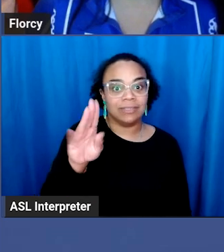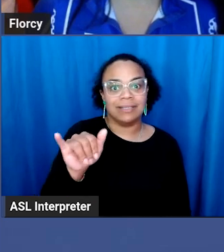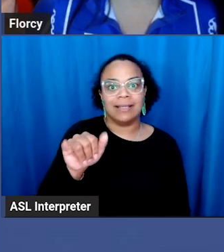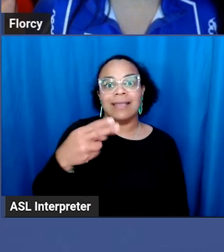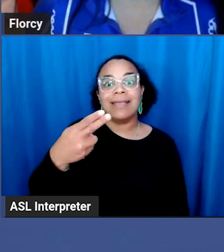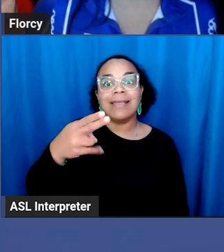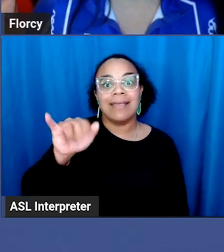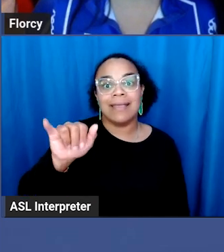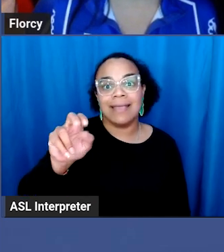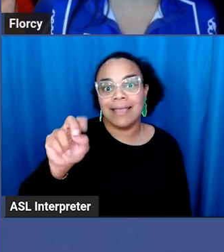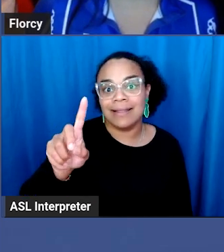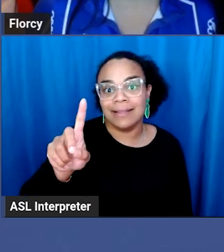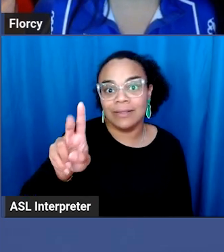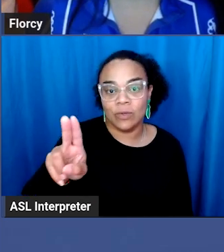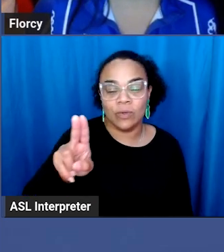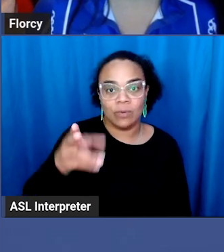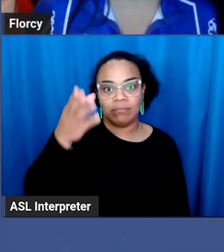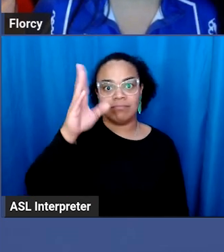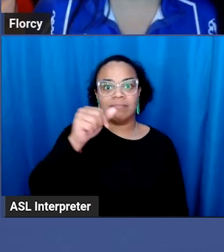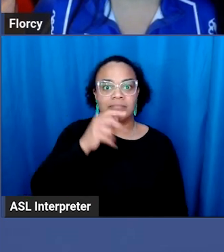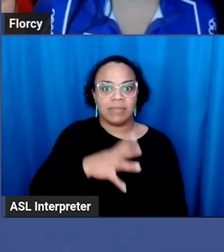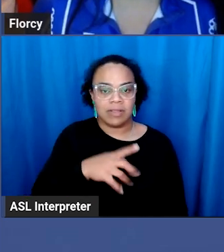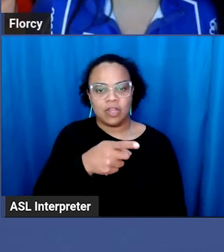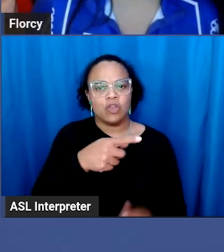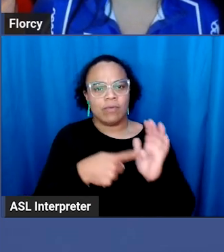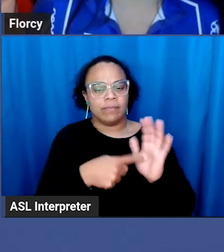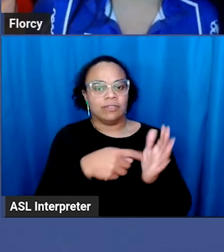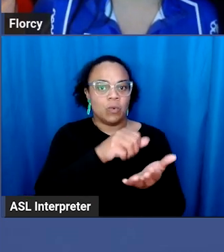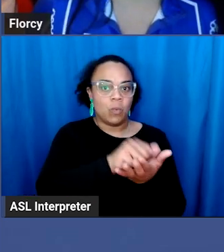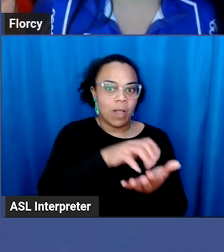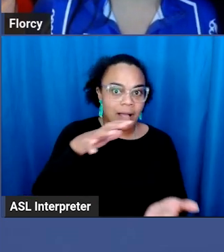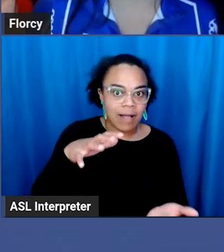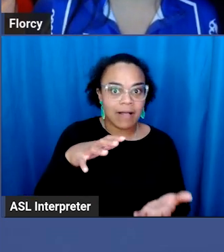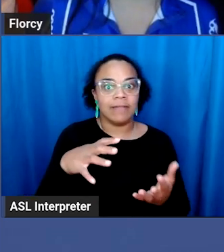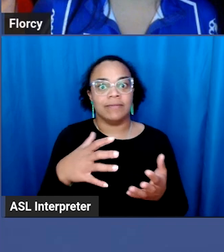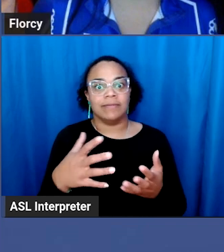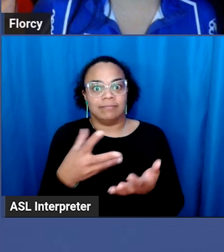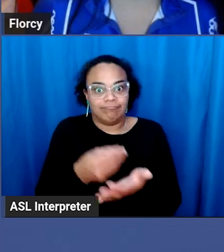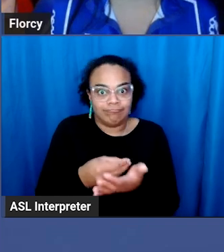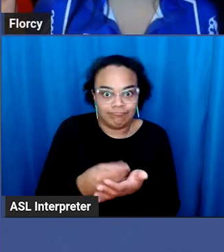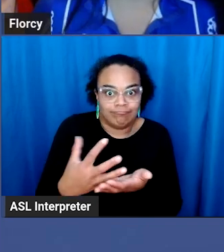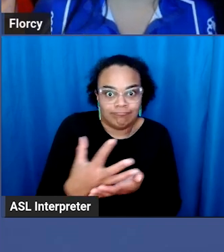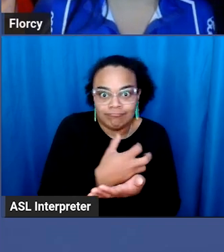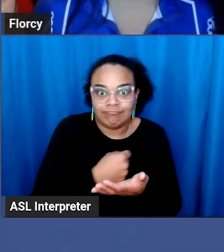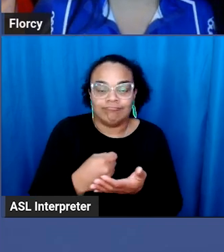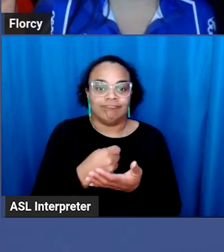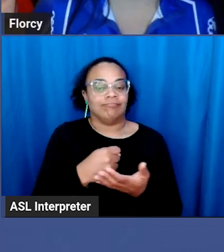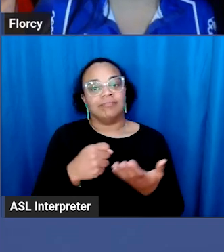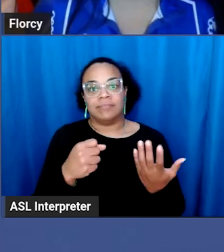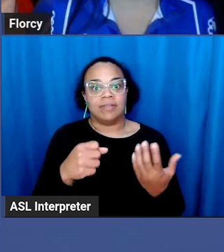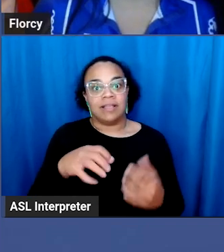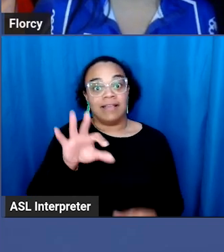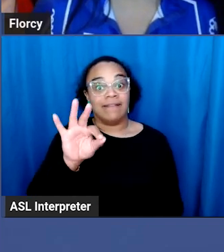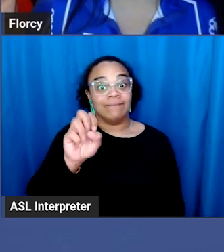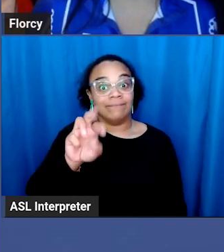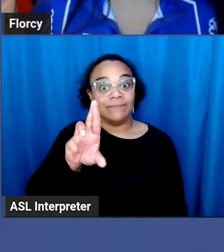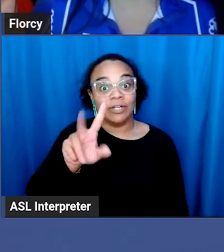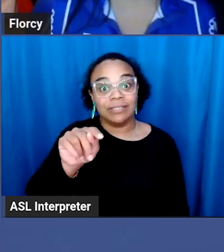goddess. She represents wealth, fortune, prosperity, beauty, fertility, royal power,